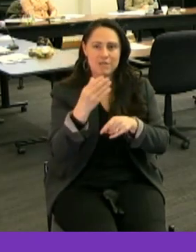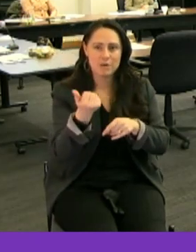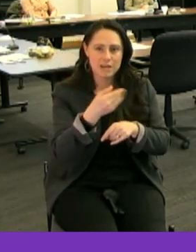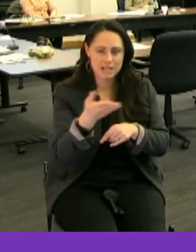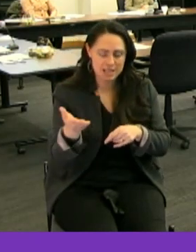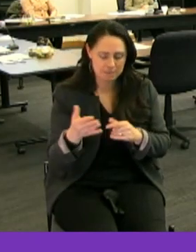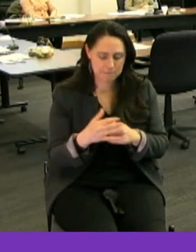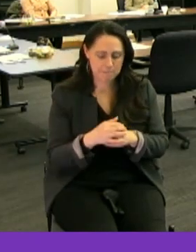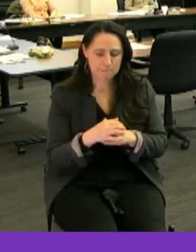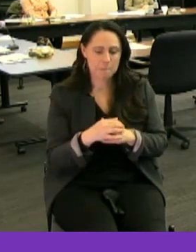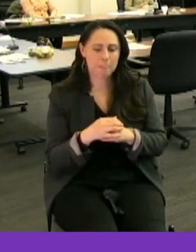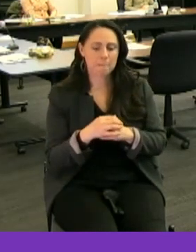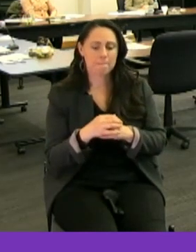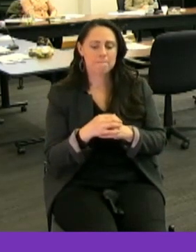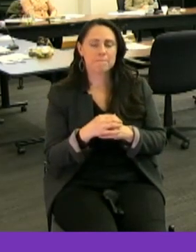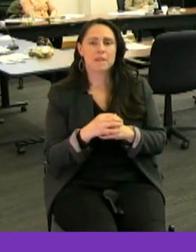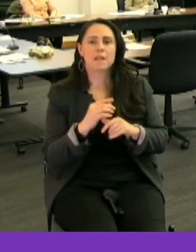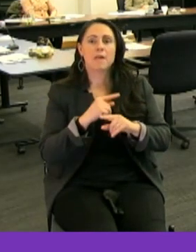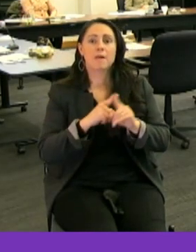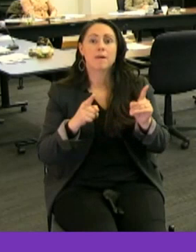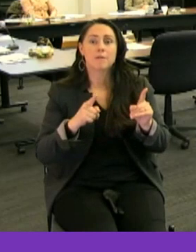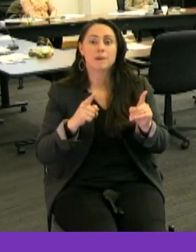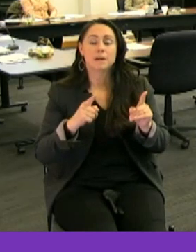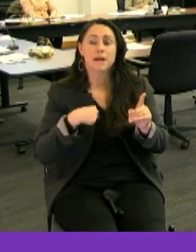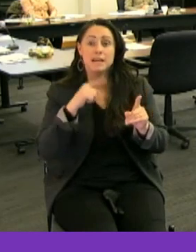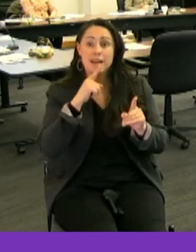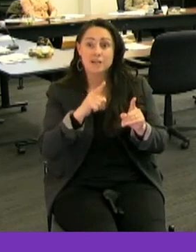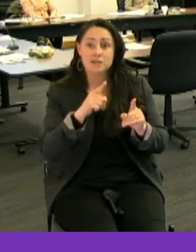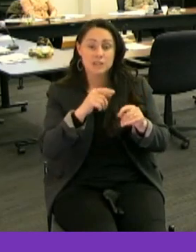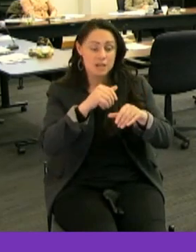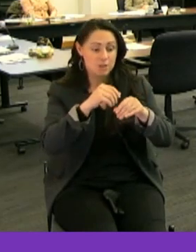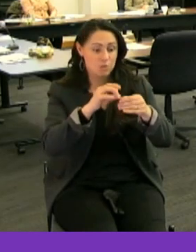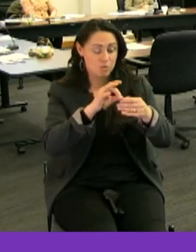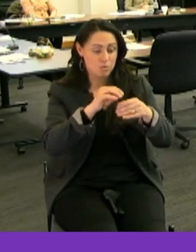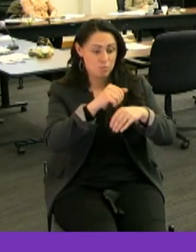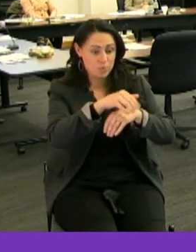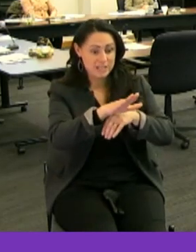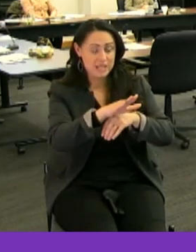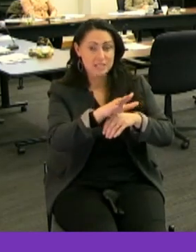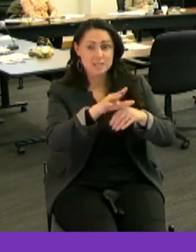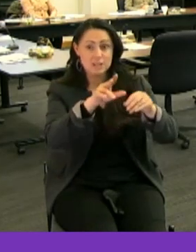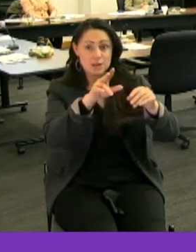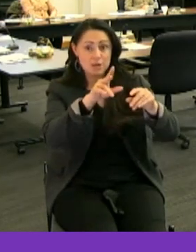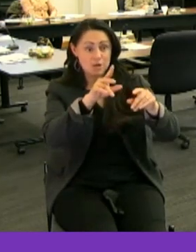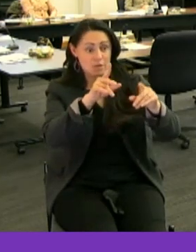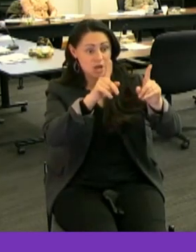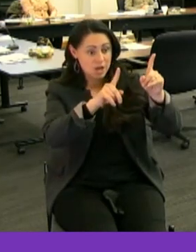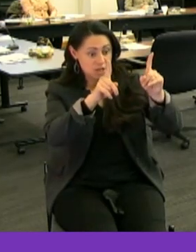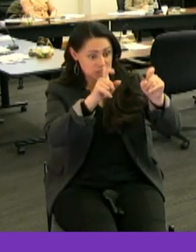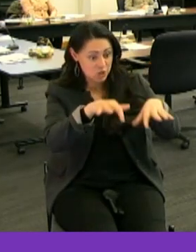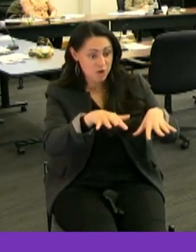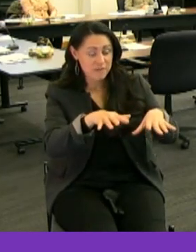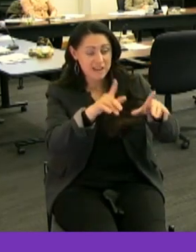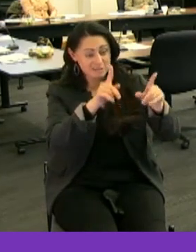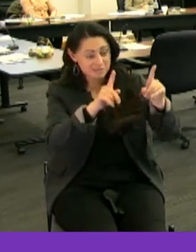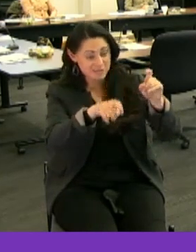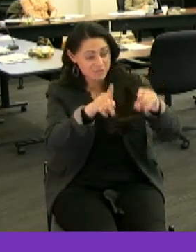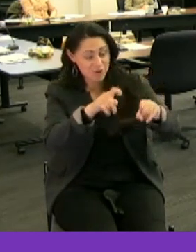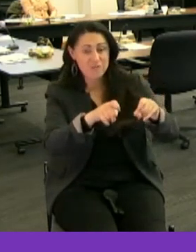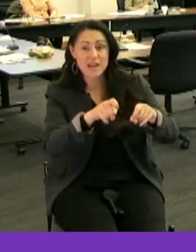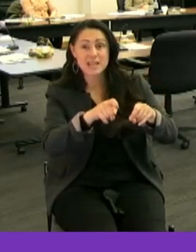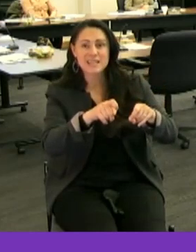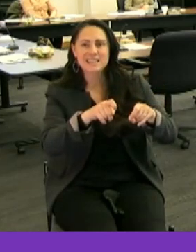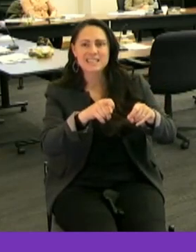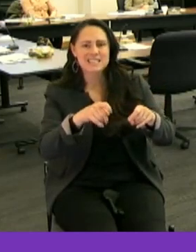anything. But I actually released a survey in order to gauge how students are feeling. So the purpose of